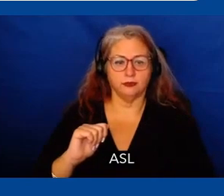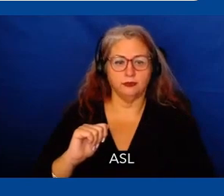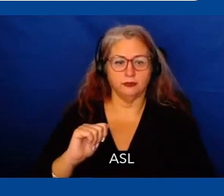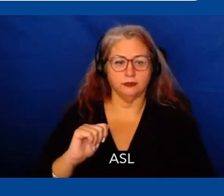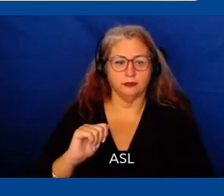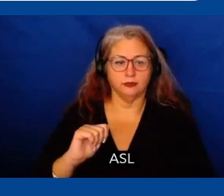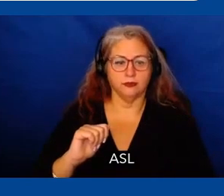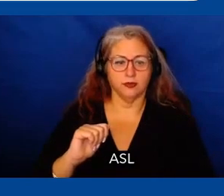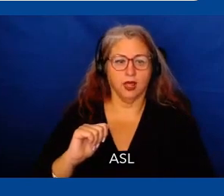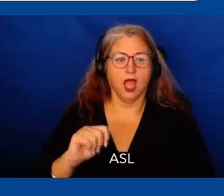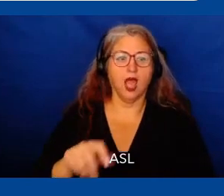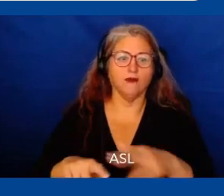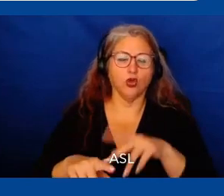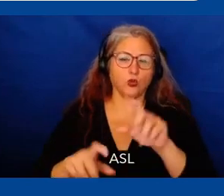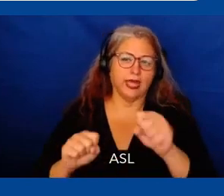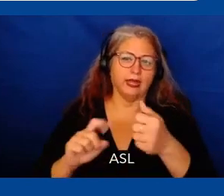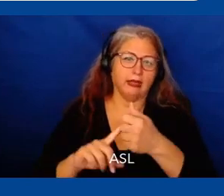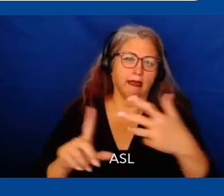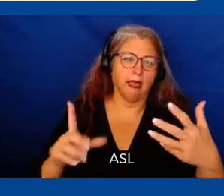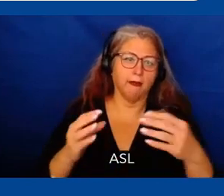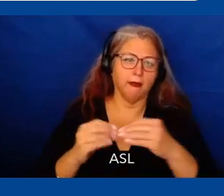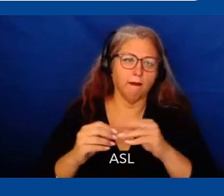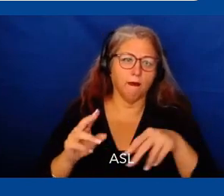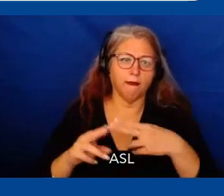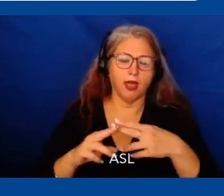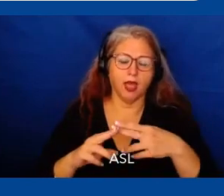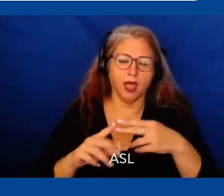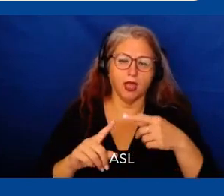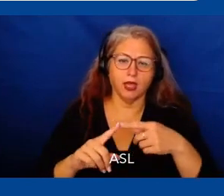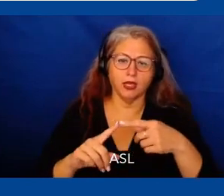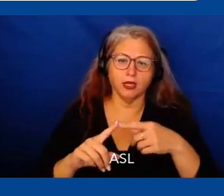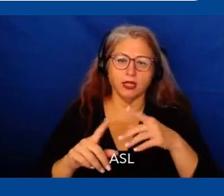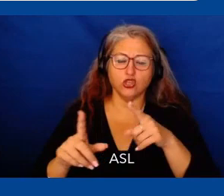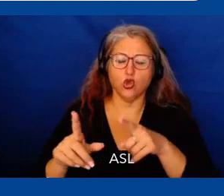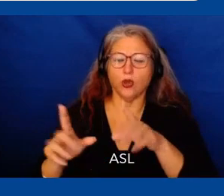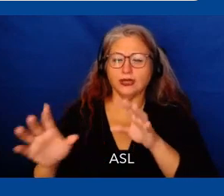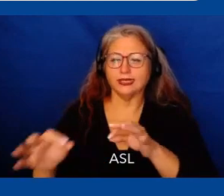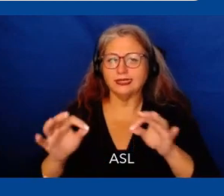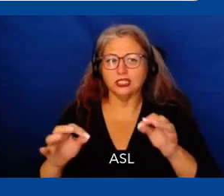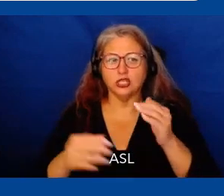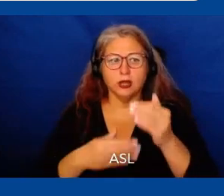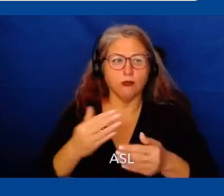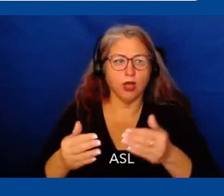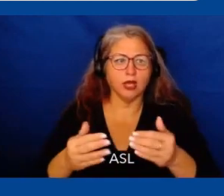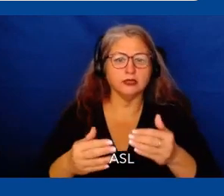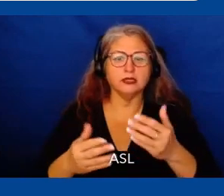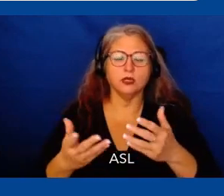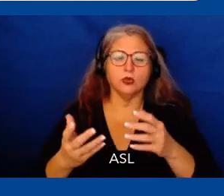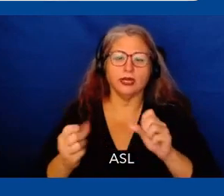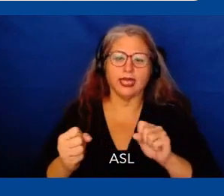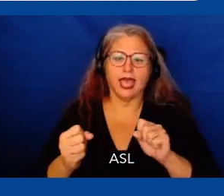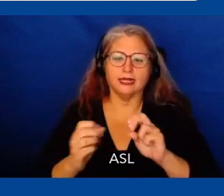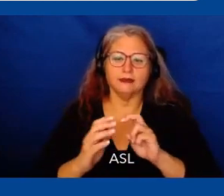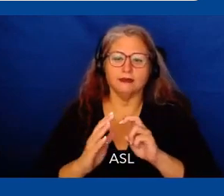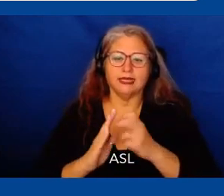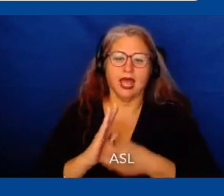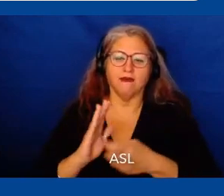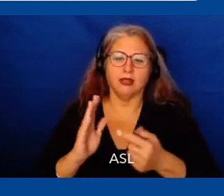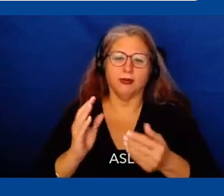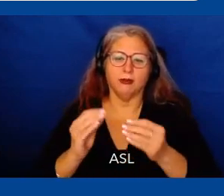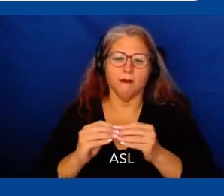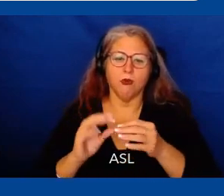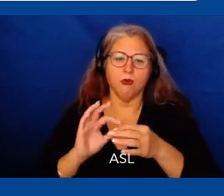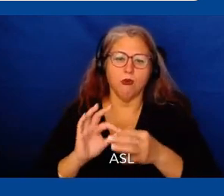first, you can just elaborate a little bit on the sort of decision-making process, and then we can talk, you know, dive a little bit deeper